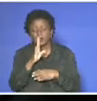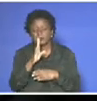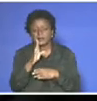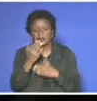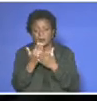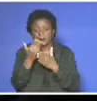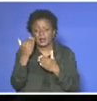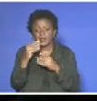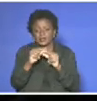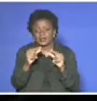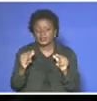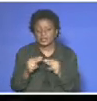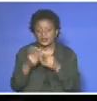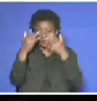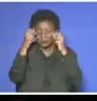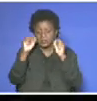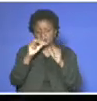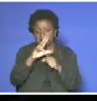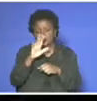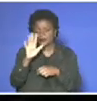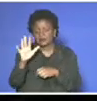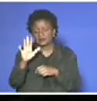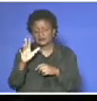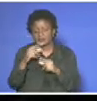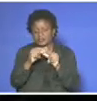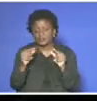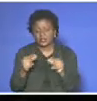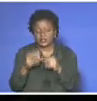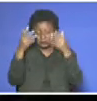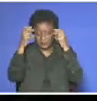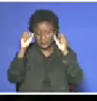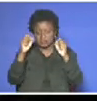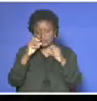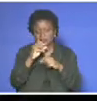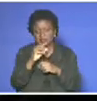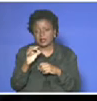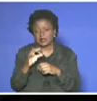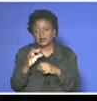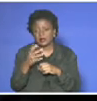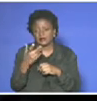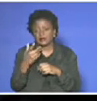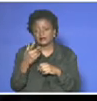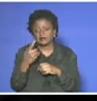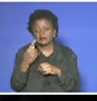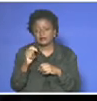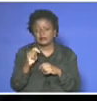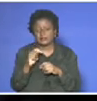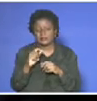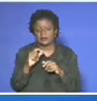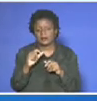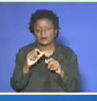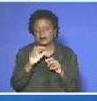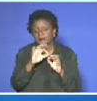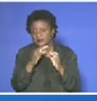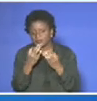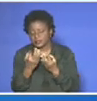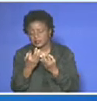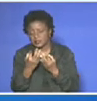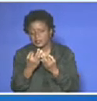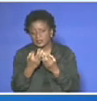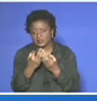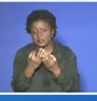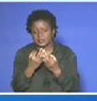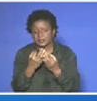General President. He's the 35th General President of Alpha Phi Alpha Fraternity Incorporated, Dr. Everett B. Ward. Excellent speaker, and we are